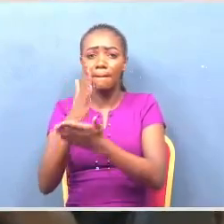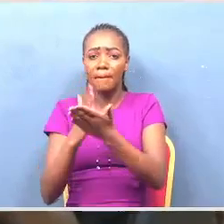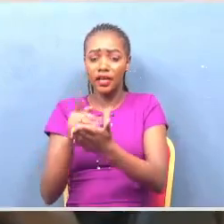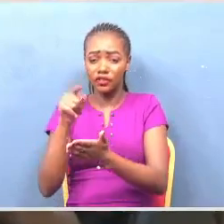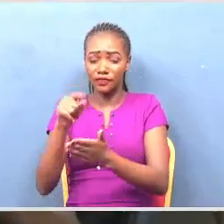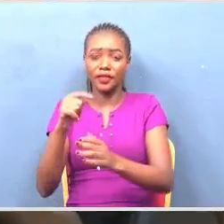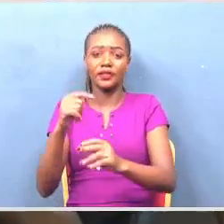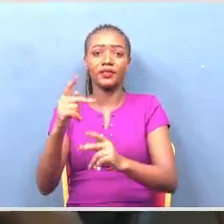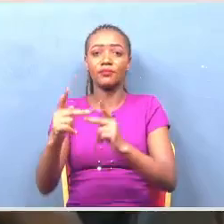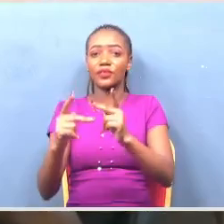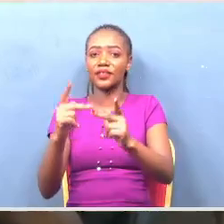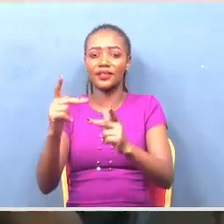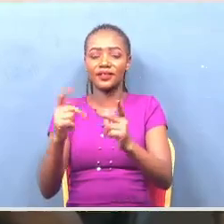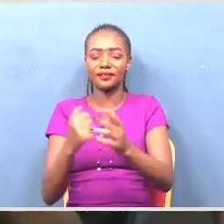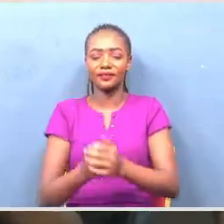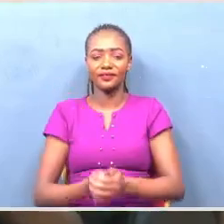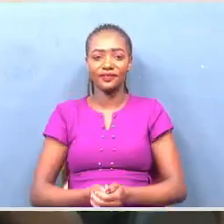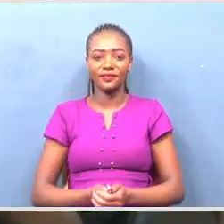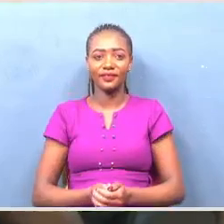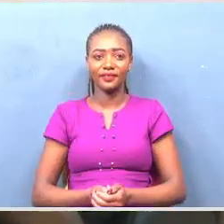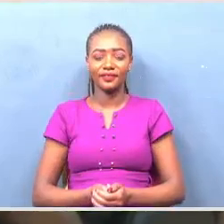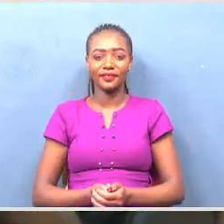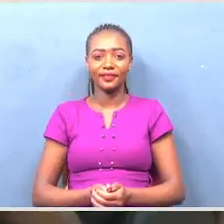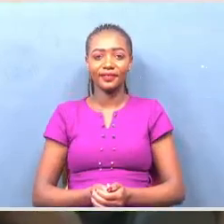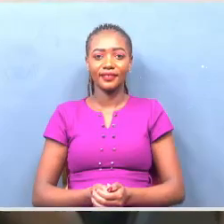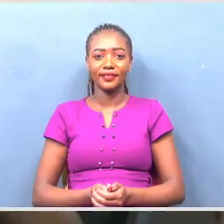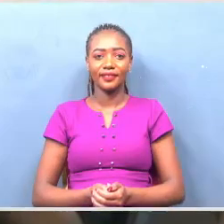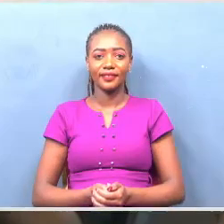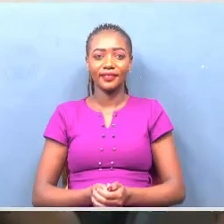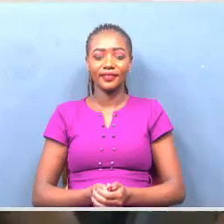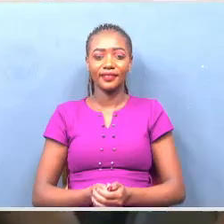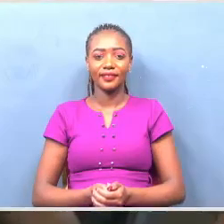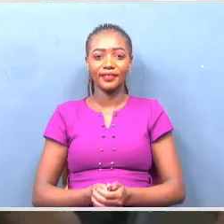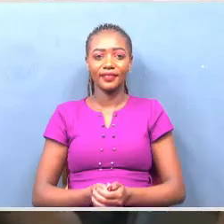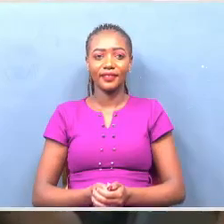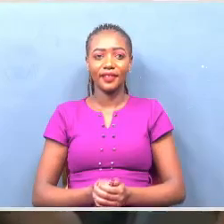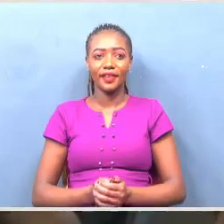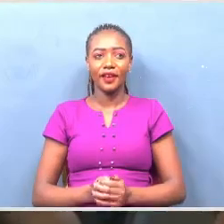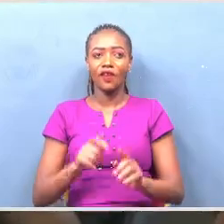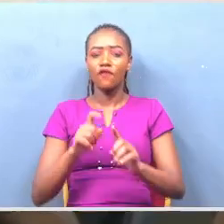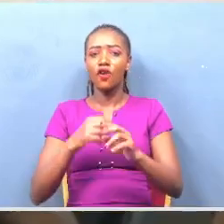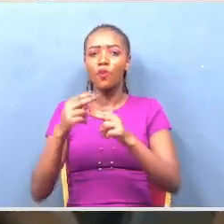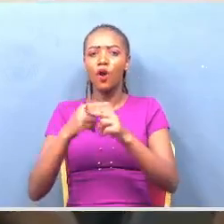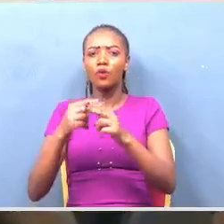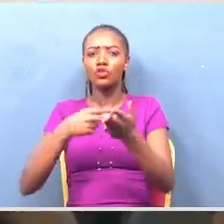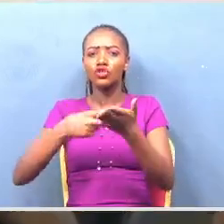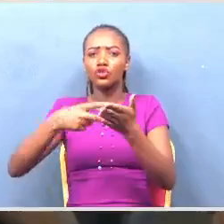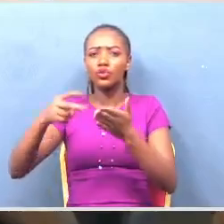parcel of the process right from almost 2 weeks ago